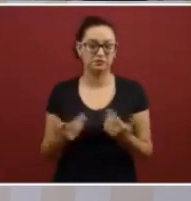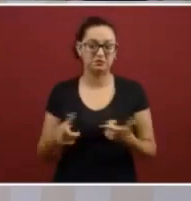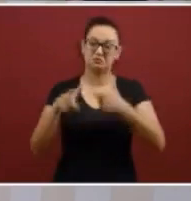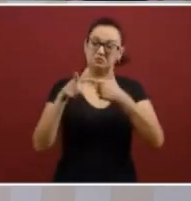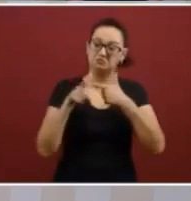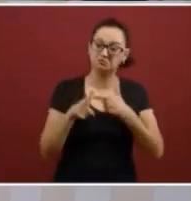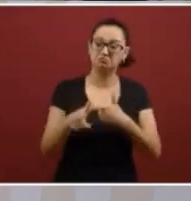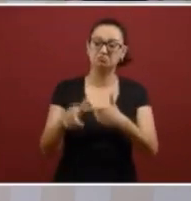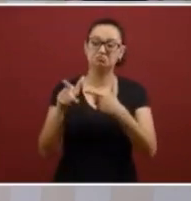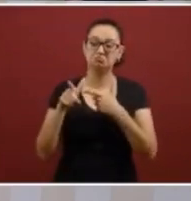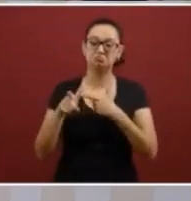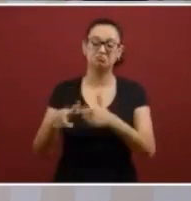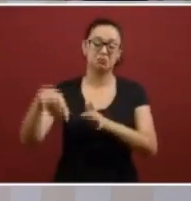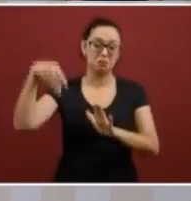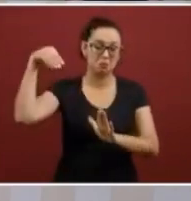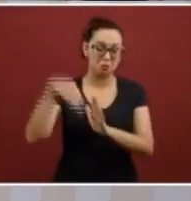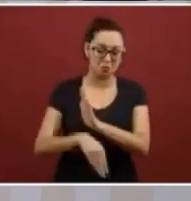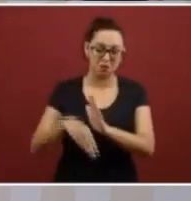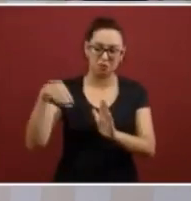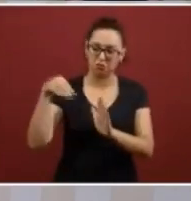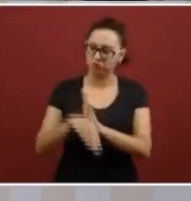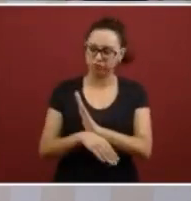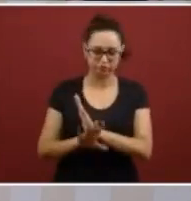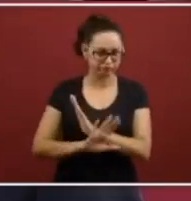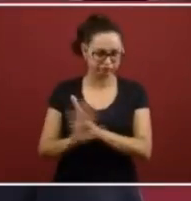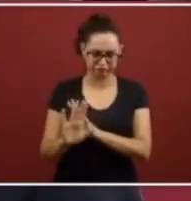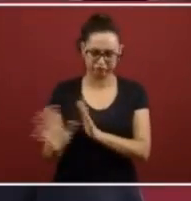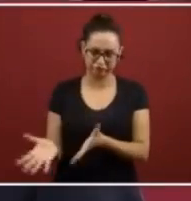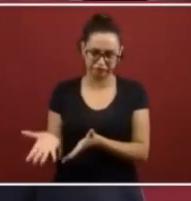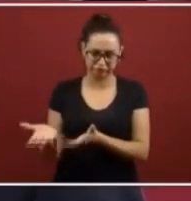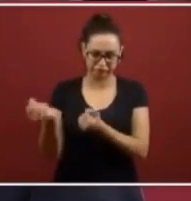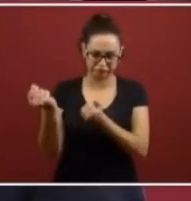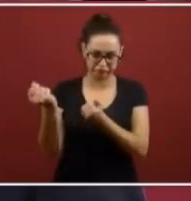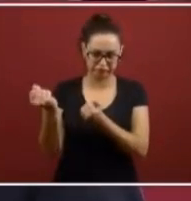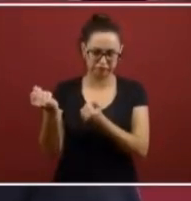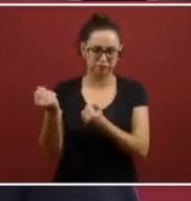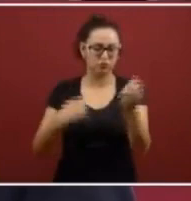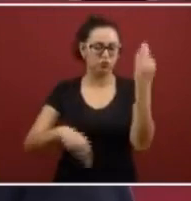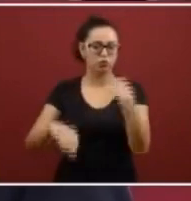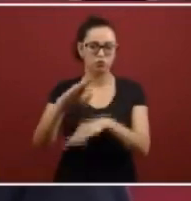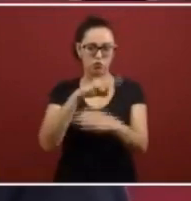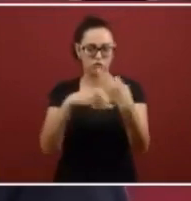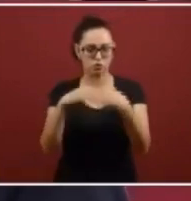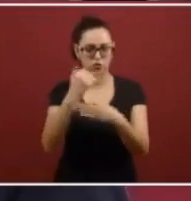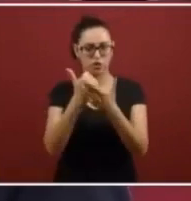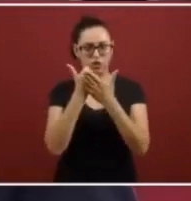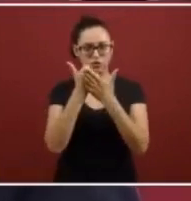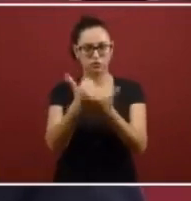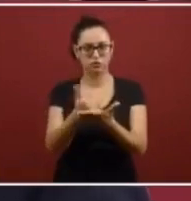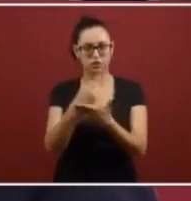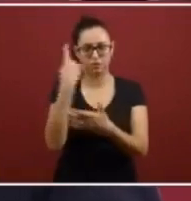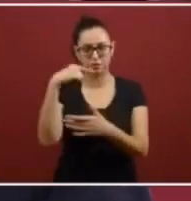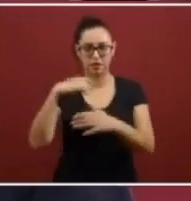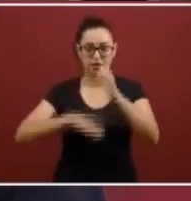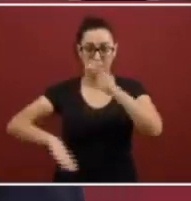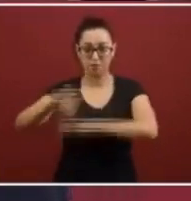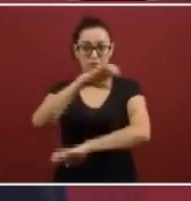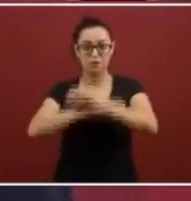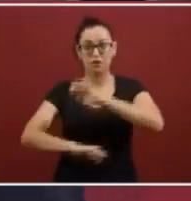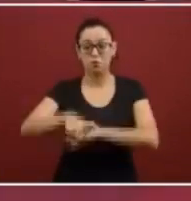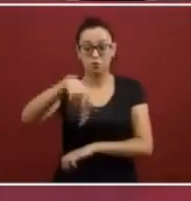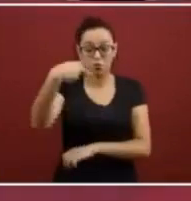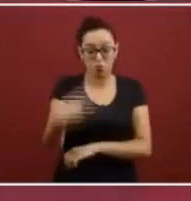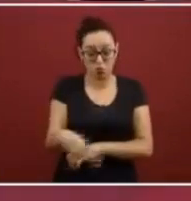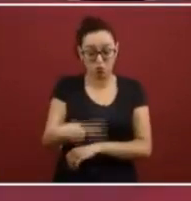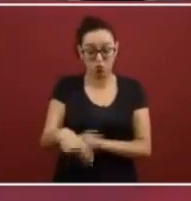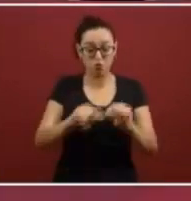siga, and they will not be deteriorando. continuing to allow it to que todos deteriorate. ayudemos a que esta empresa pública We need to